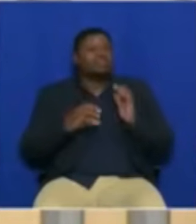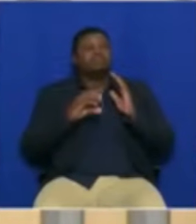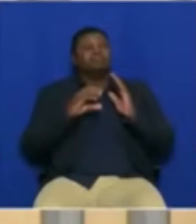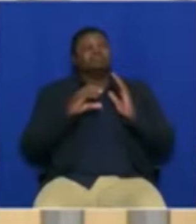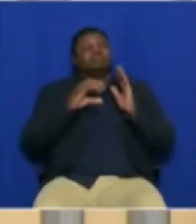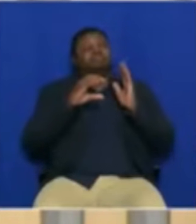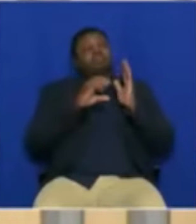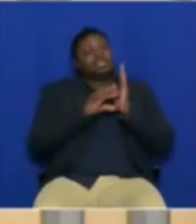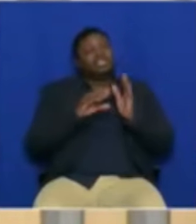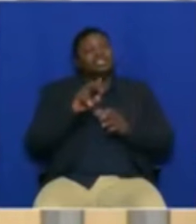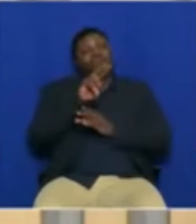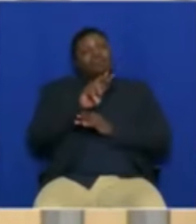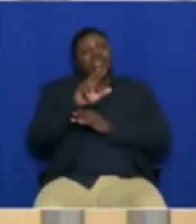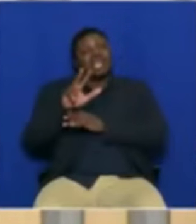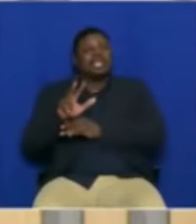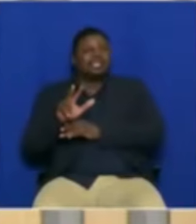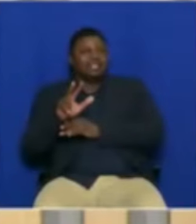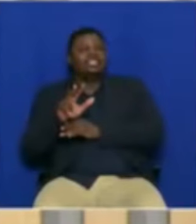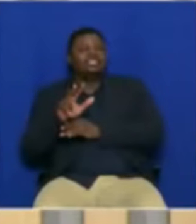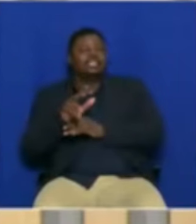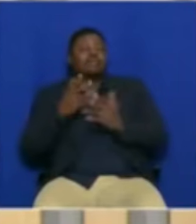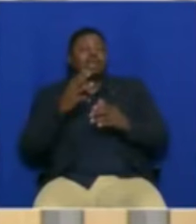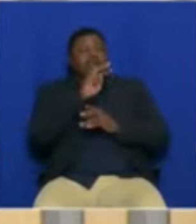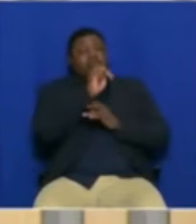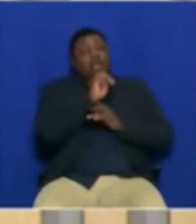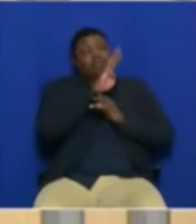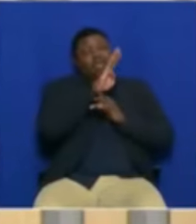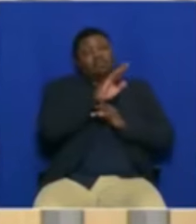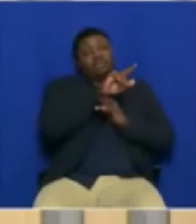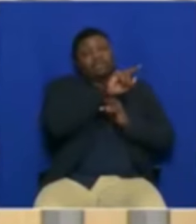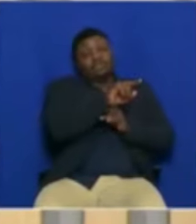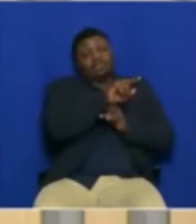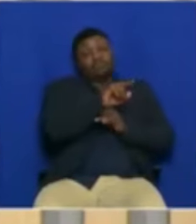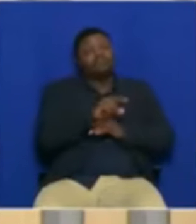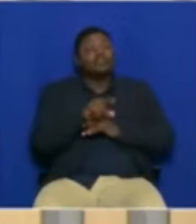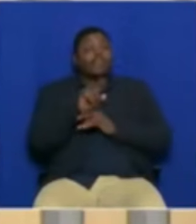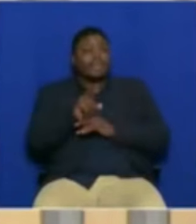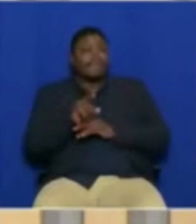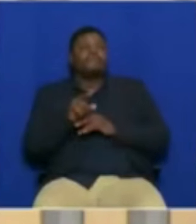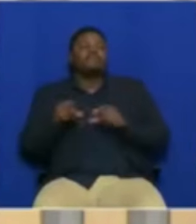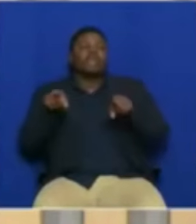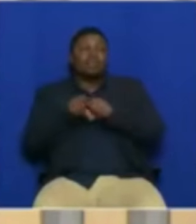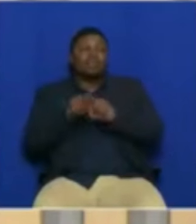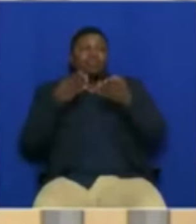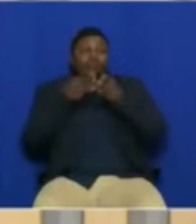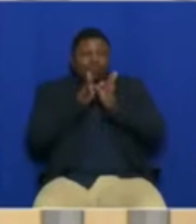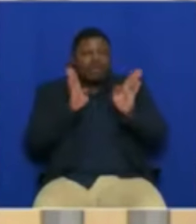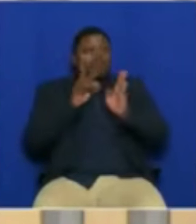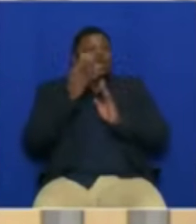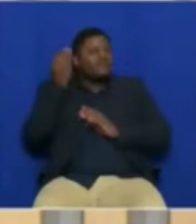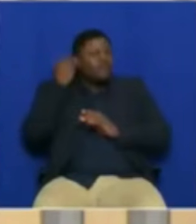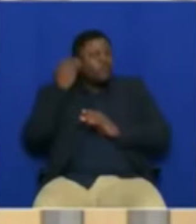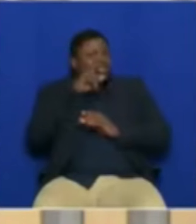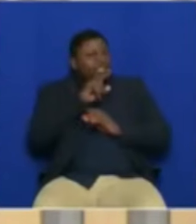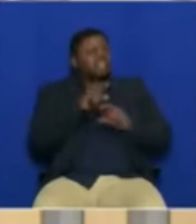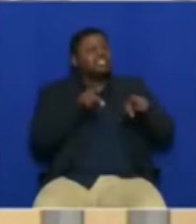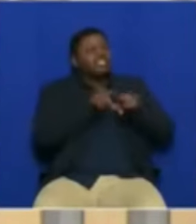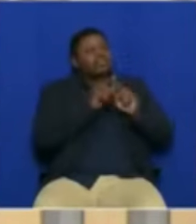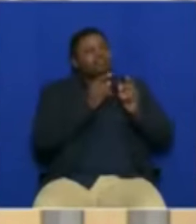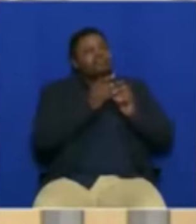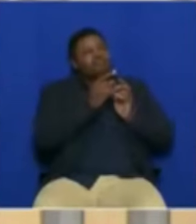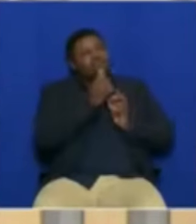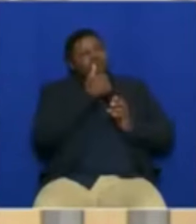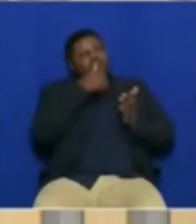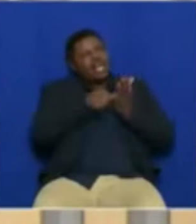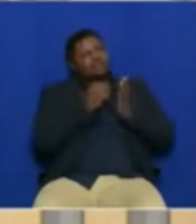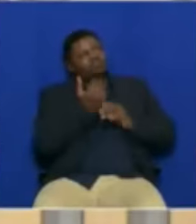get now broader information, and that is when we subpoenaed the National Commissioner for relevant documents that was applicable